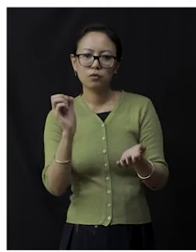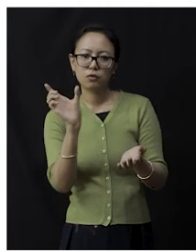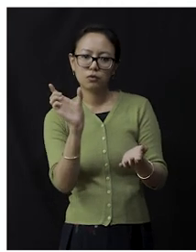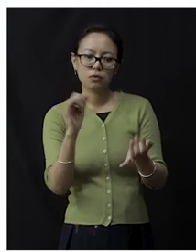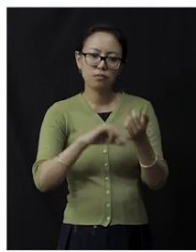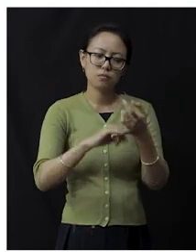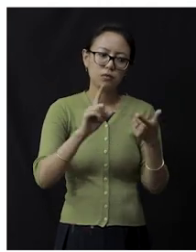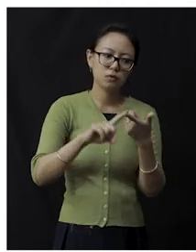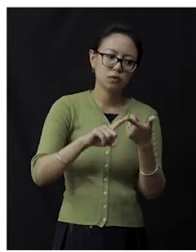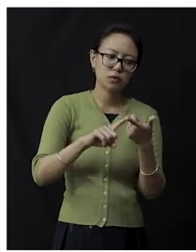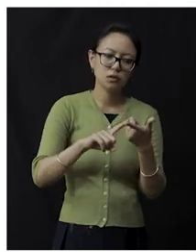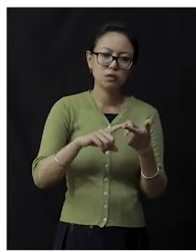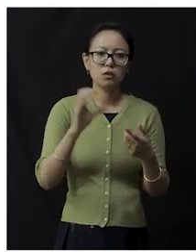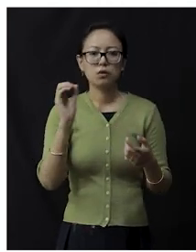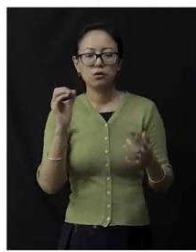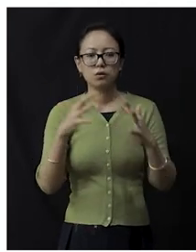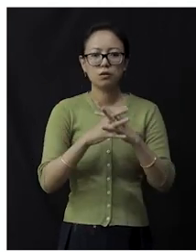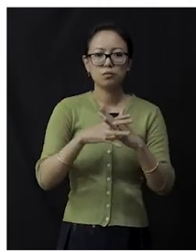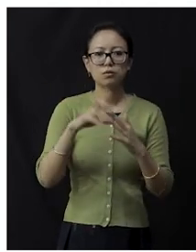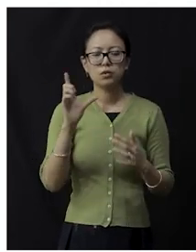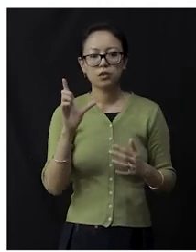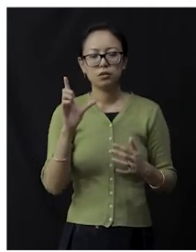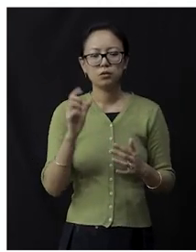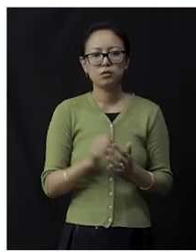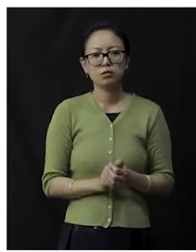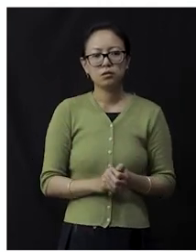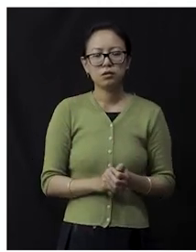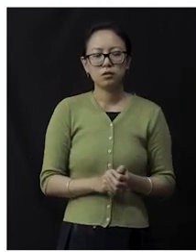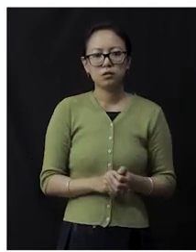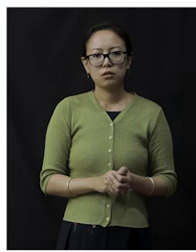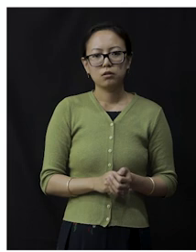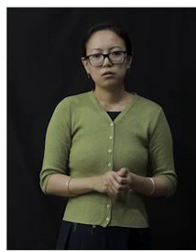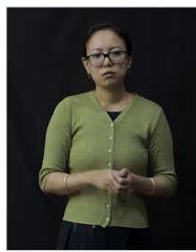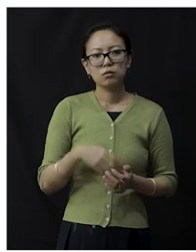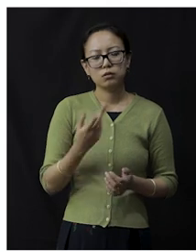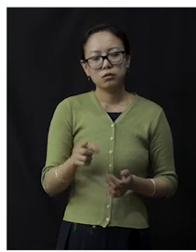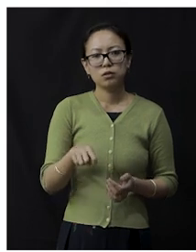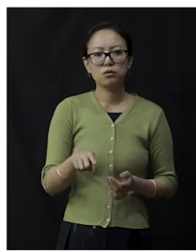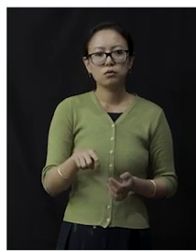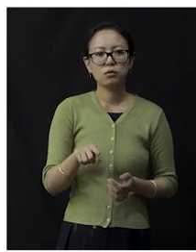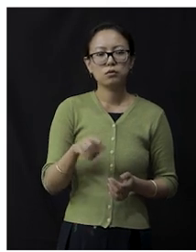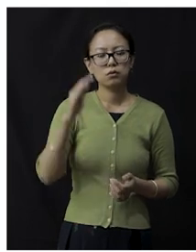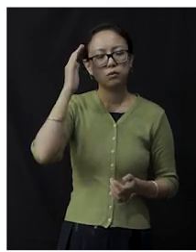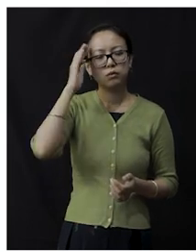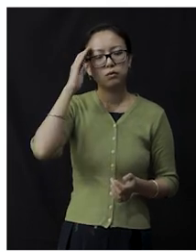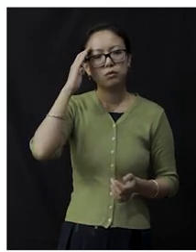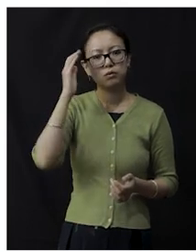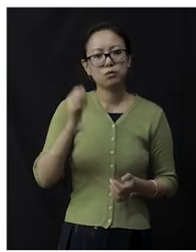owl. So that's how we arrange the words in the alphabetical order.